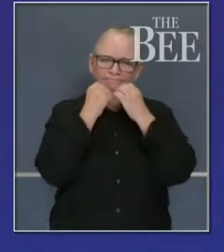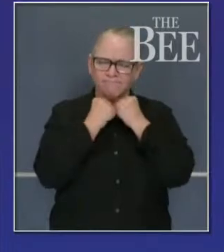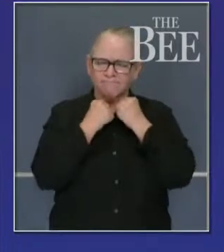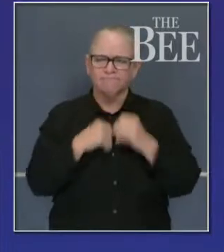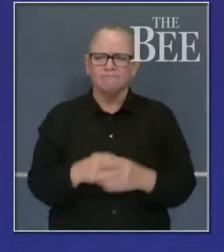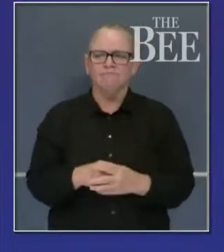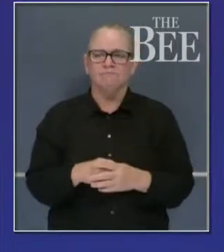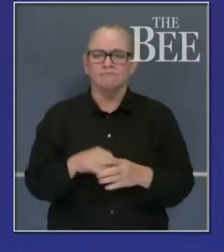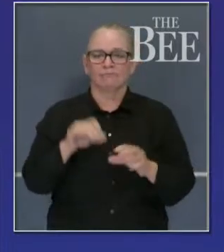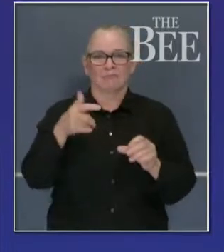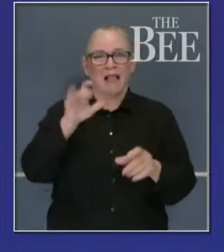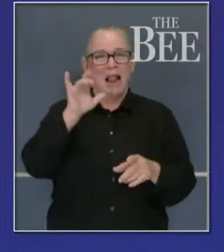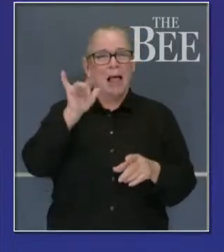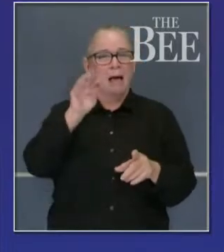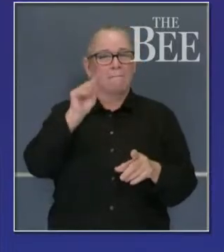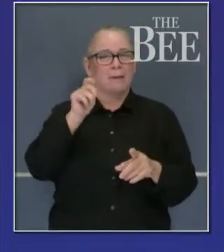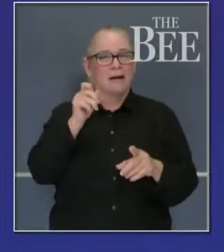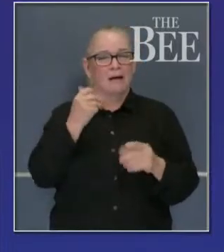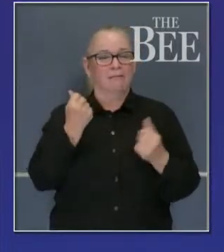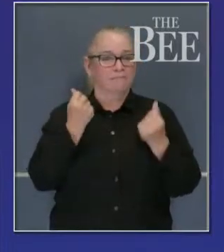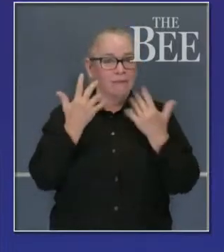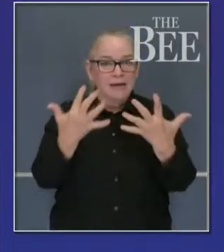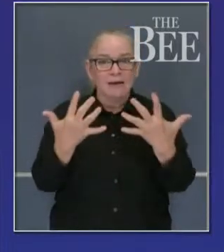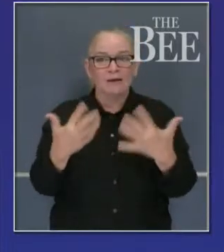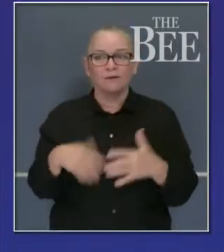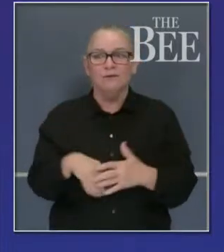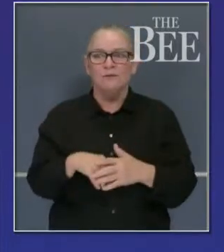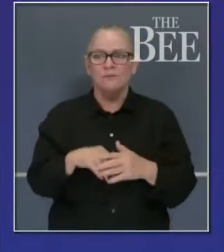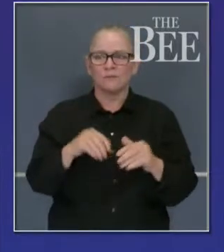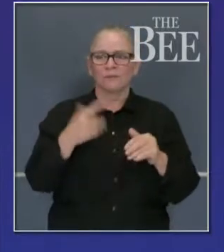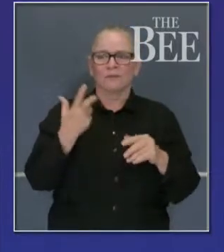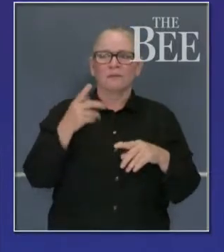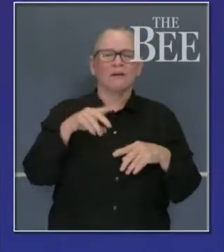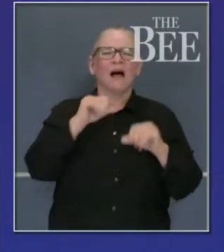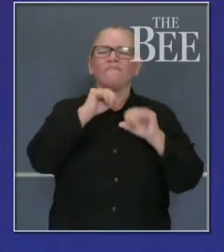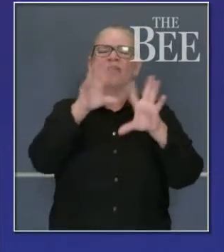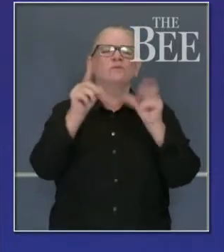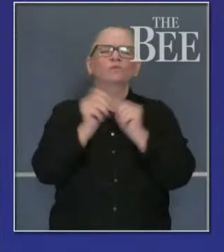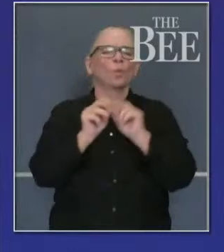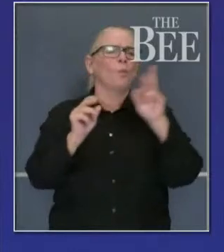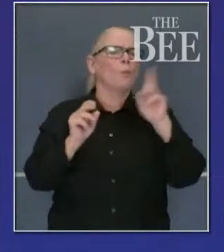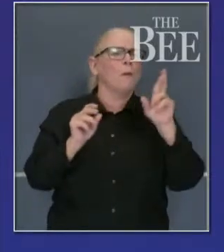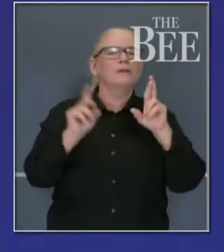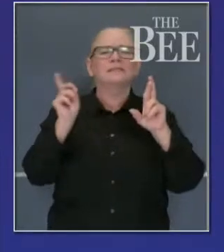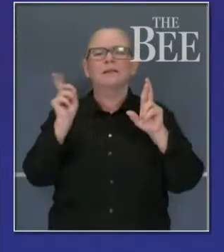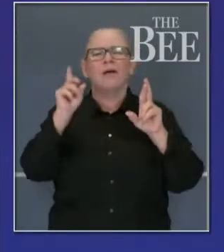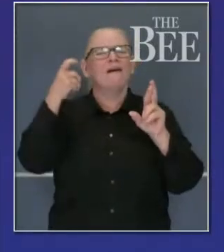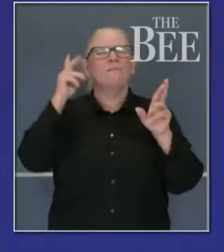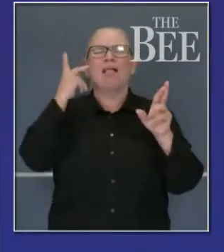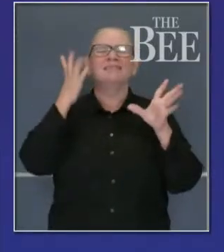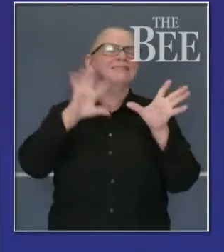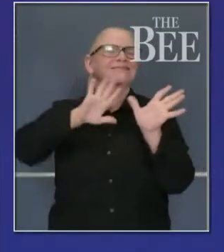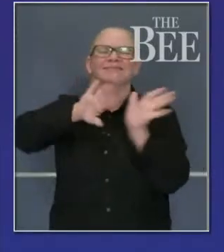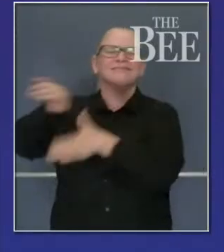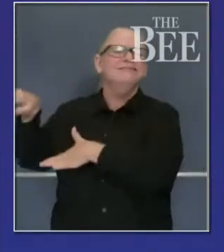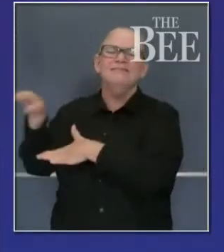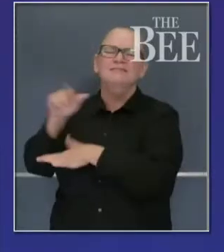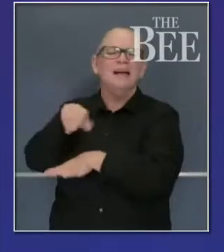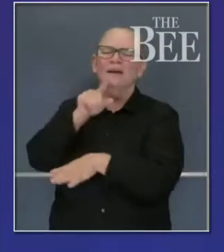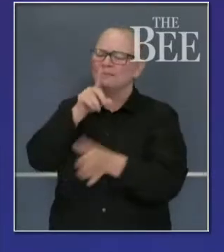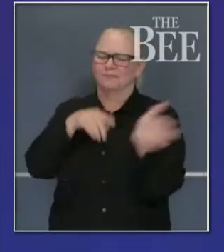to leadership in the state, from Governor Brown to Governor Schwarzenegger, going back to Governor Reagan, who